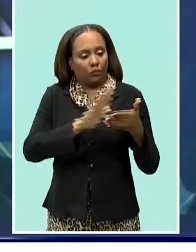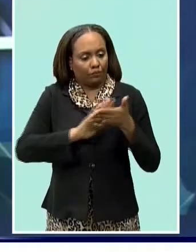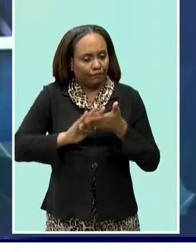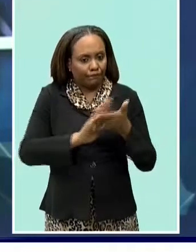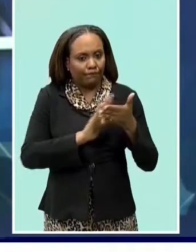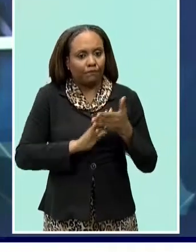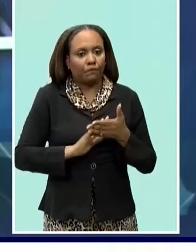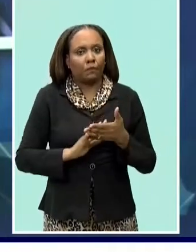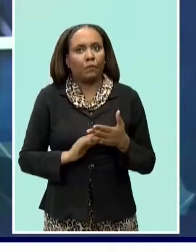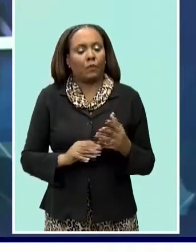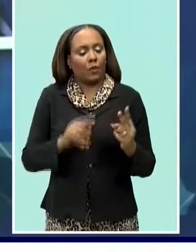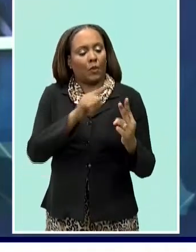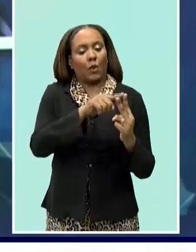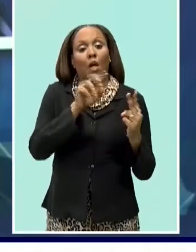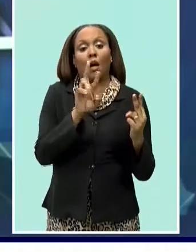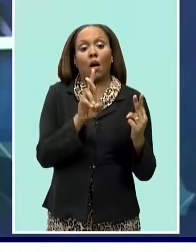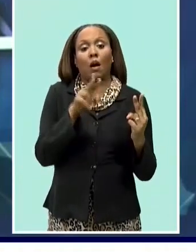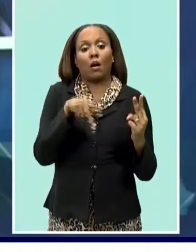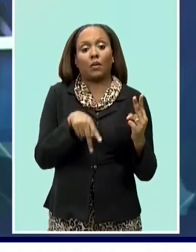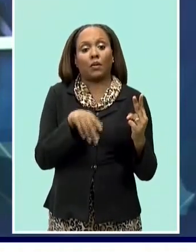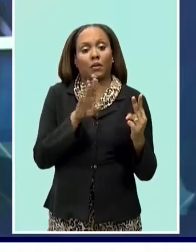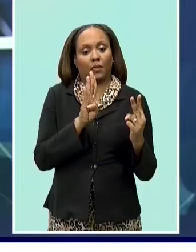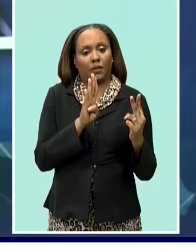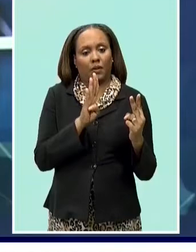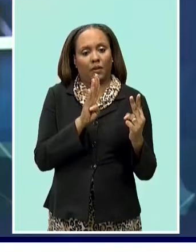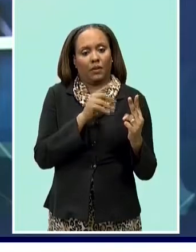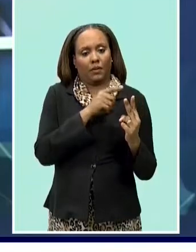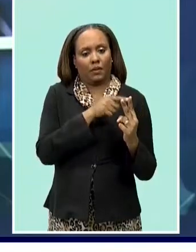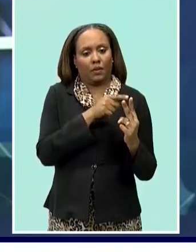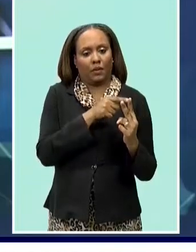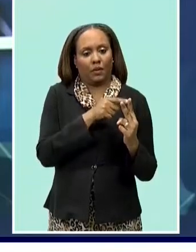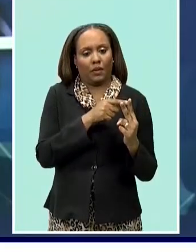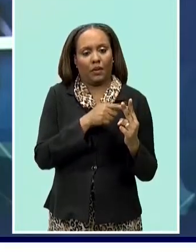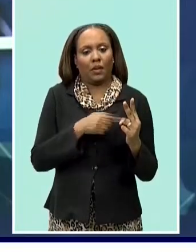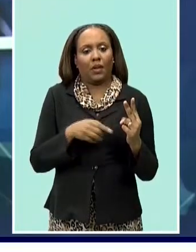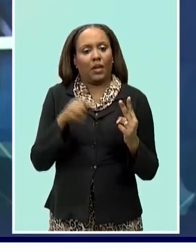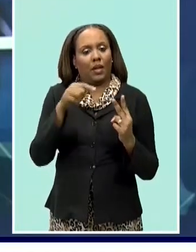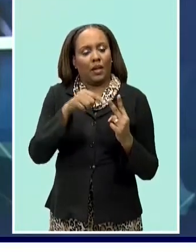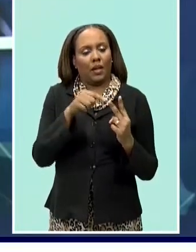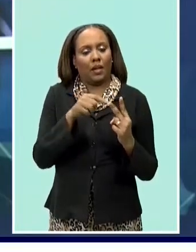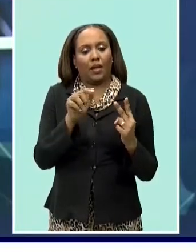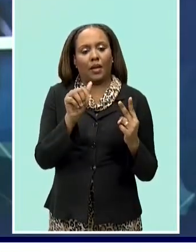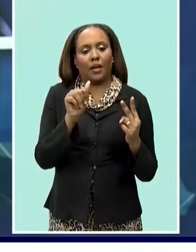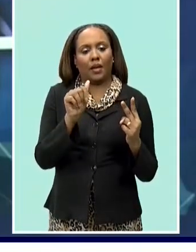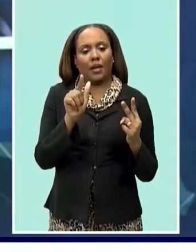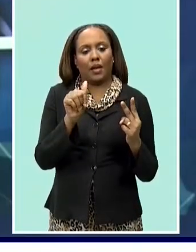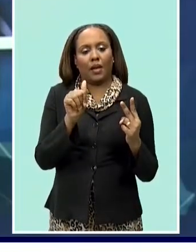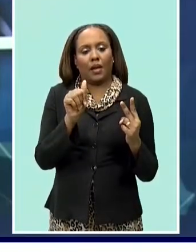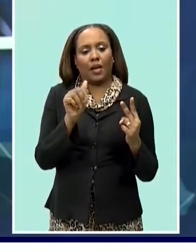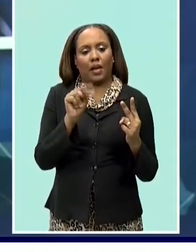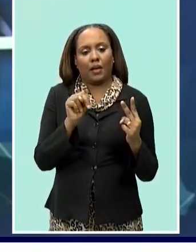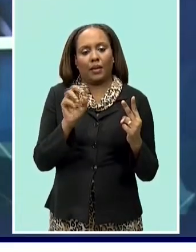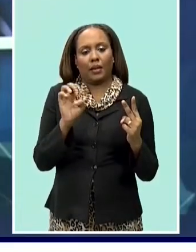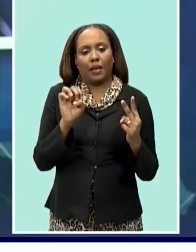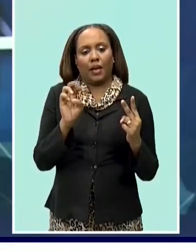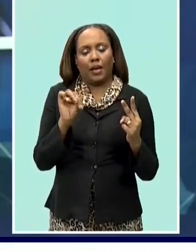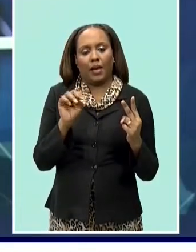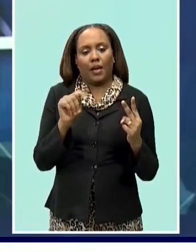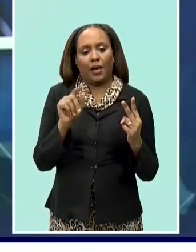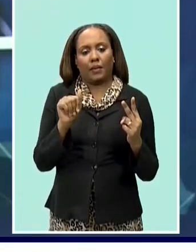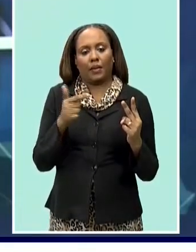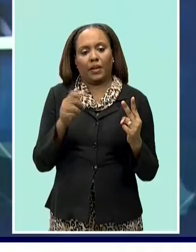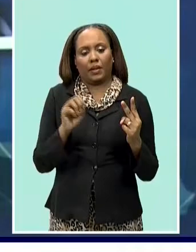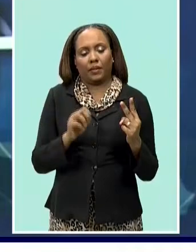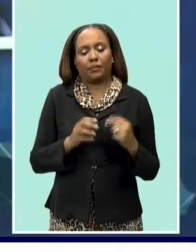They are lyrical master Stetson Red Plastic Bag Wilshire, or RPB as he's familiarly known, and internet pioneer Alan